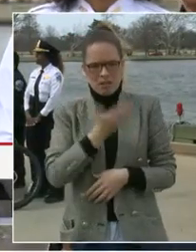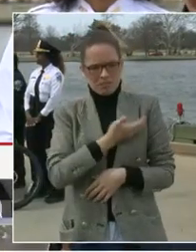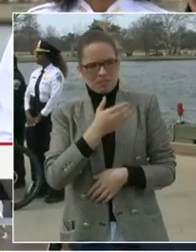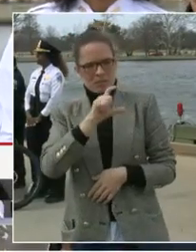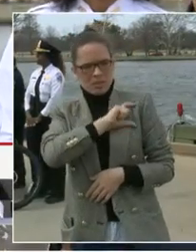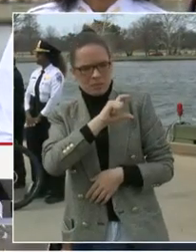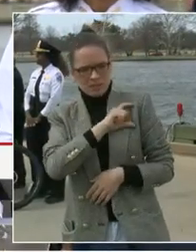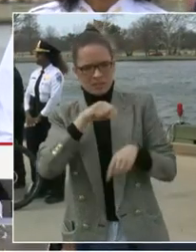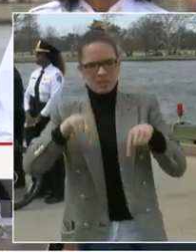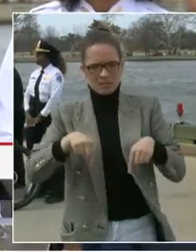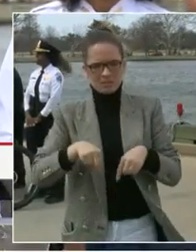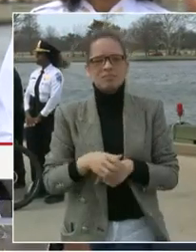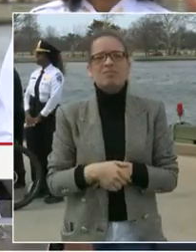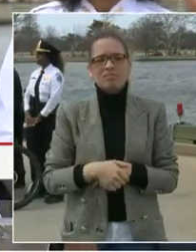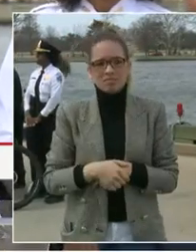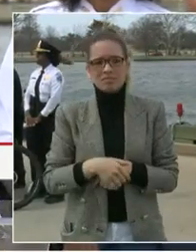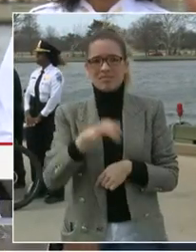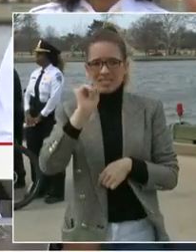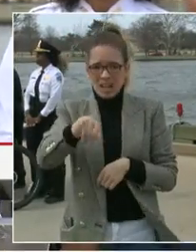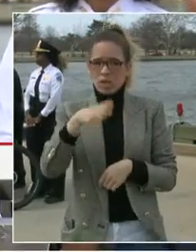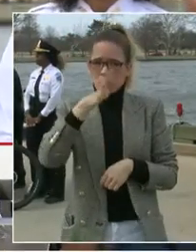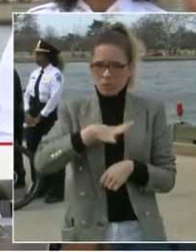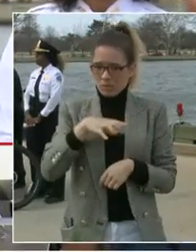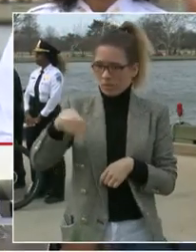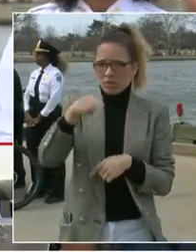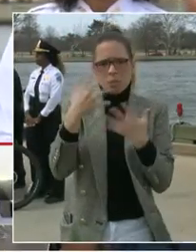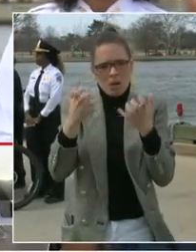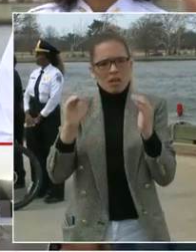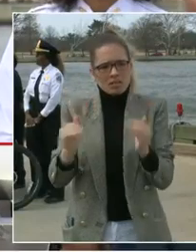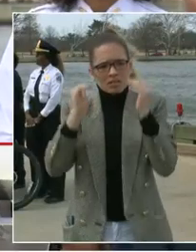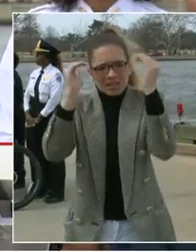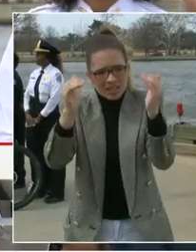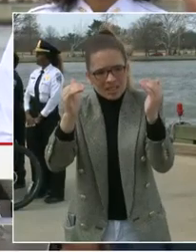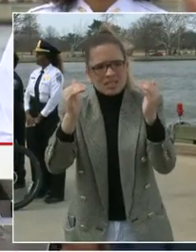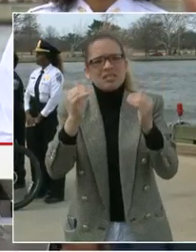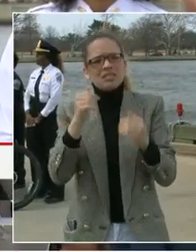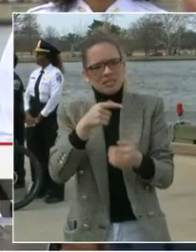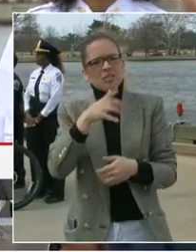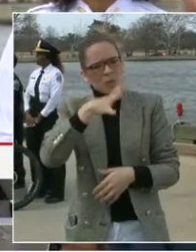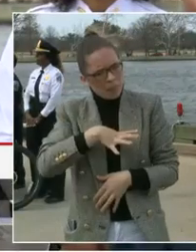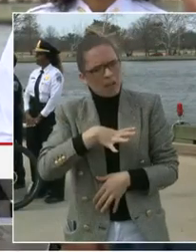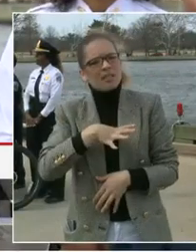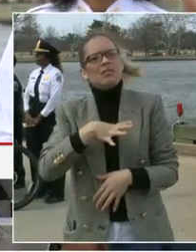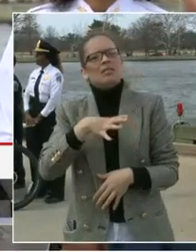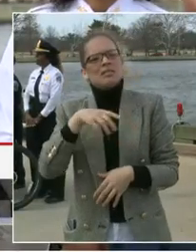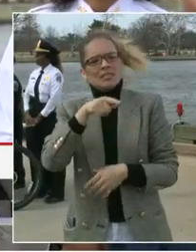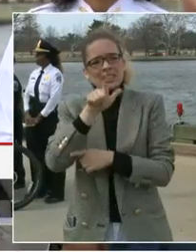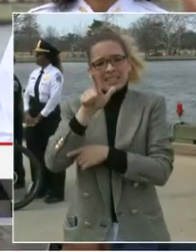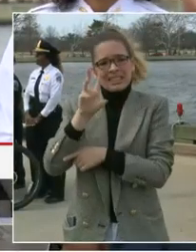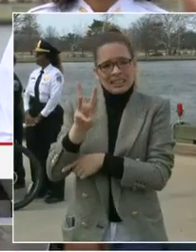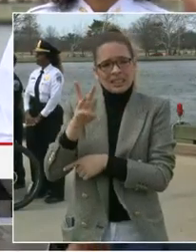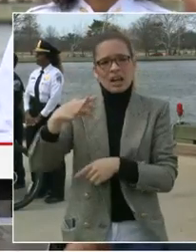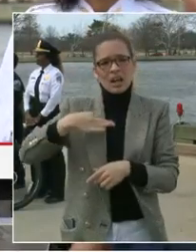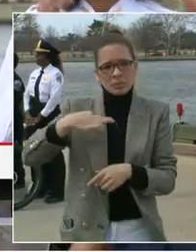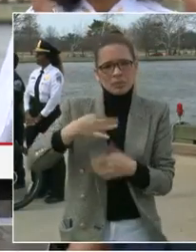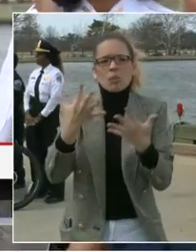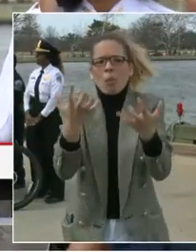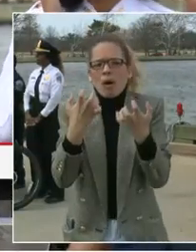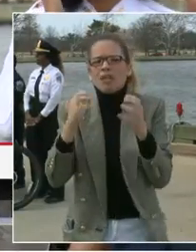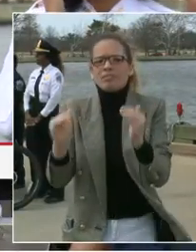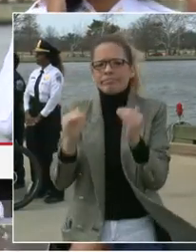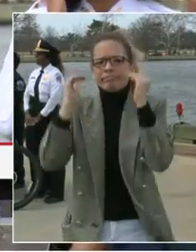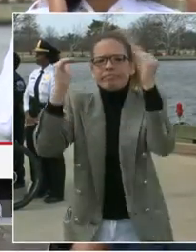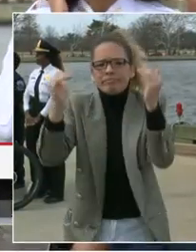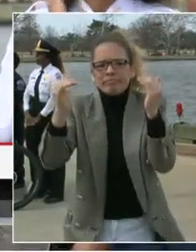to rise to the rank of lieutenant are females, and 26% of candidates who are seeking to rise to the rank